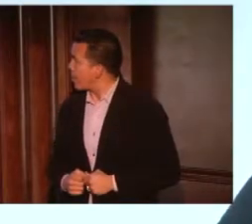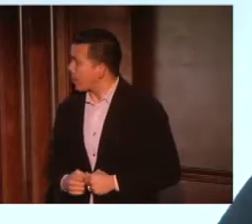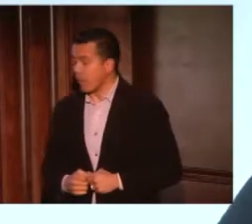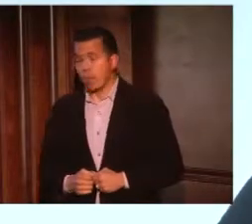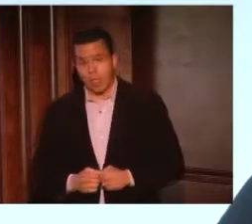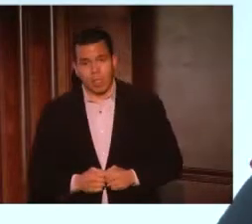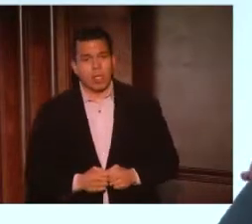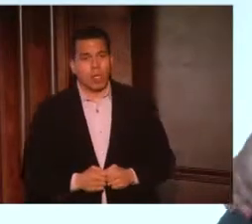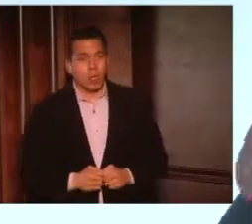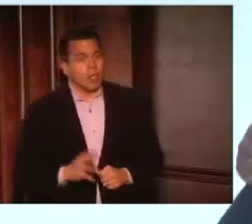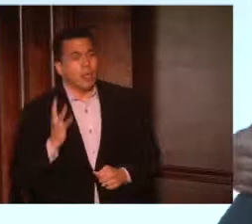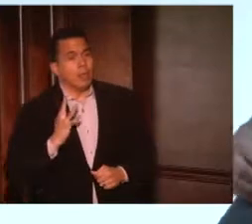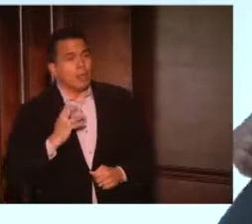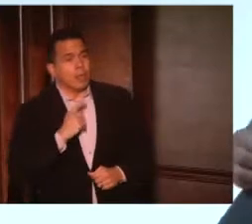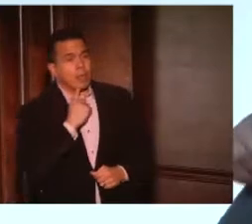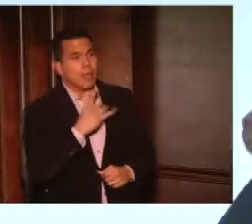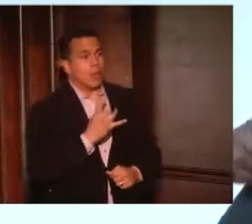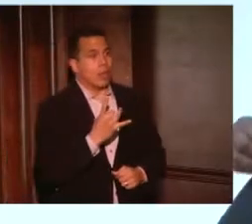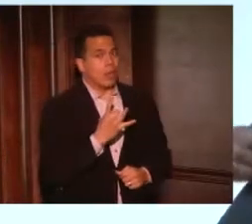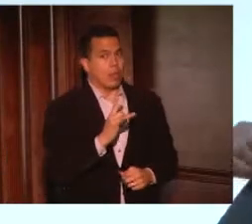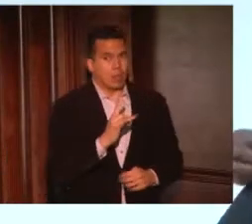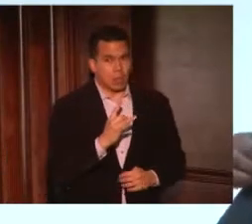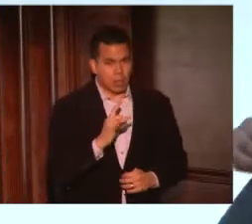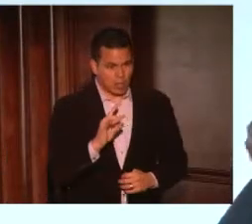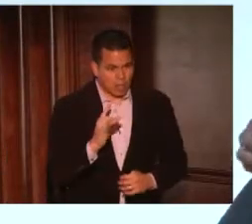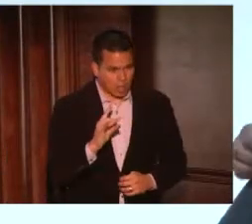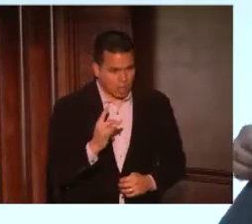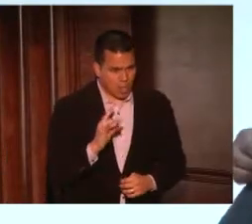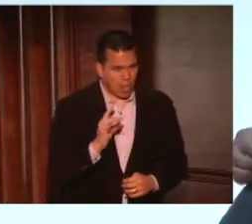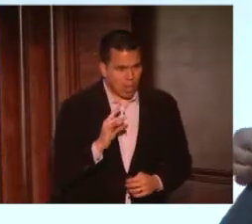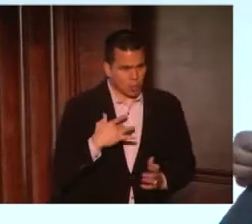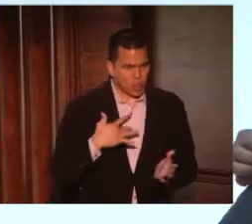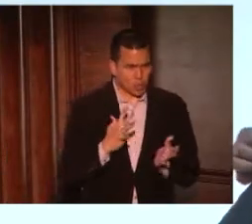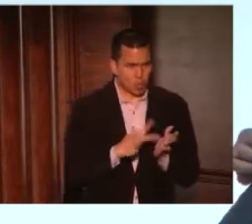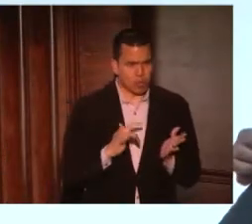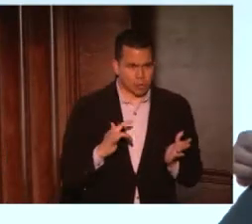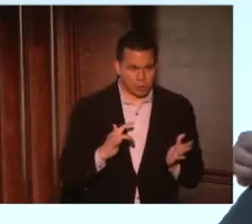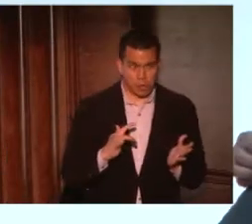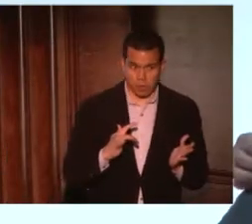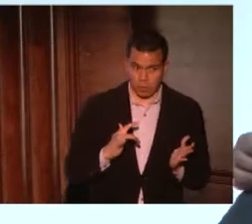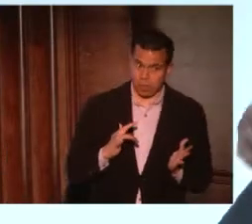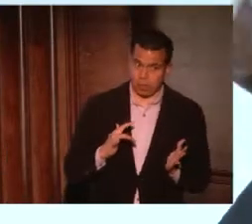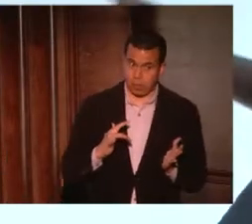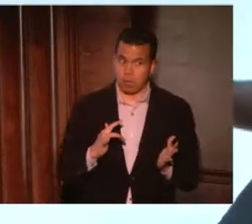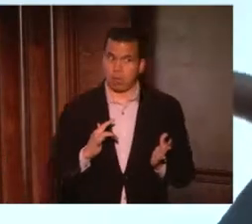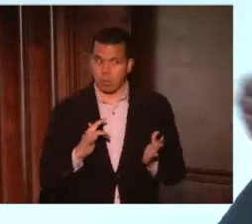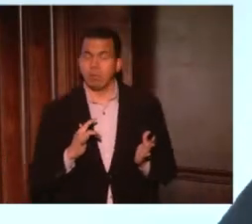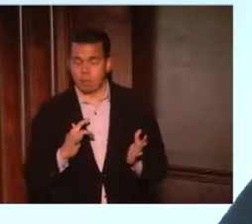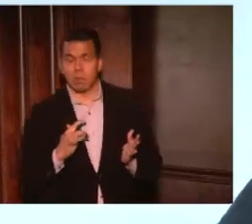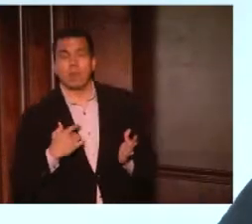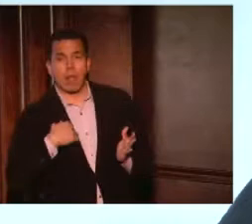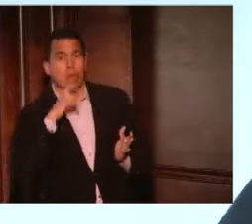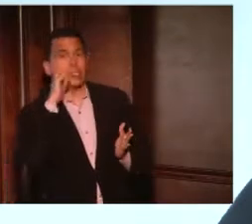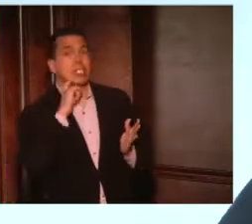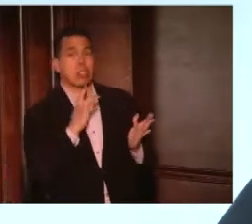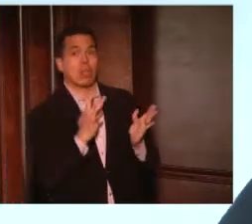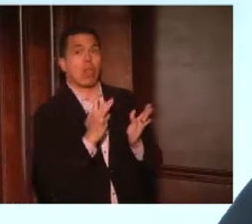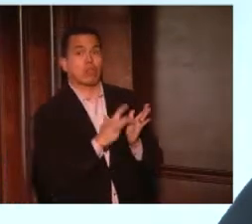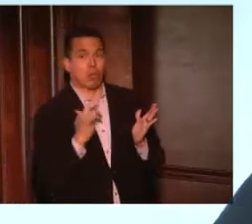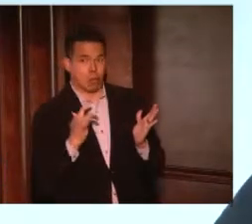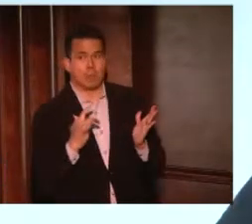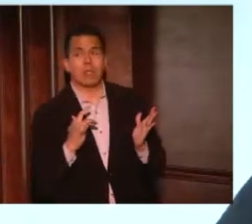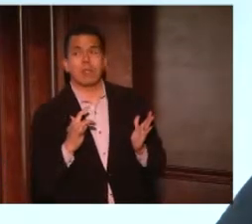when I was 18, I was sexually assaulted and unchecked trauma from that was later diagnosed